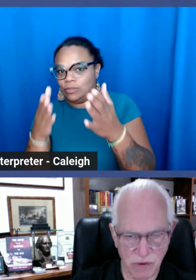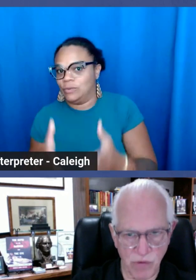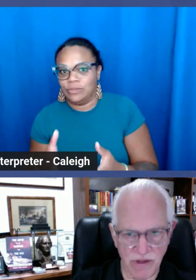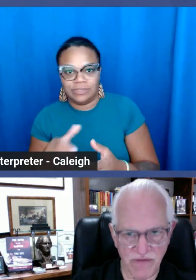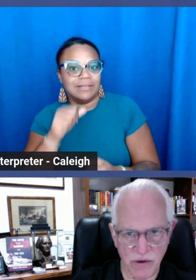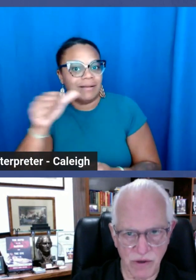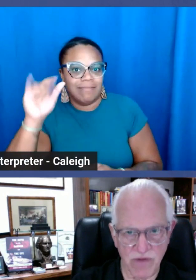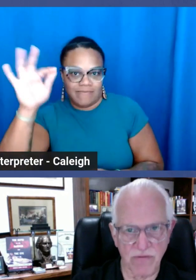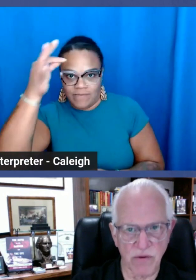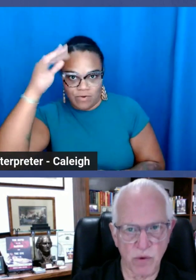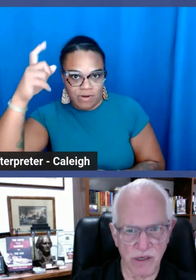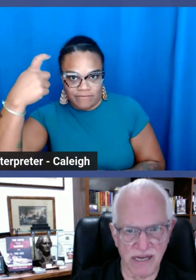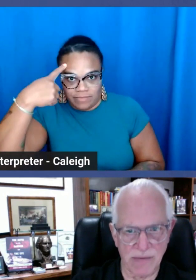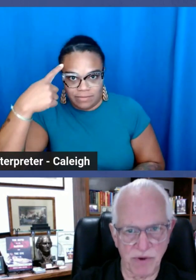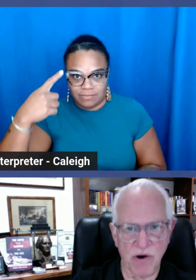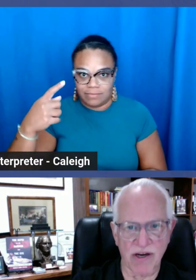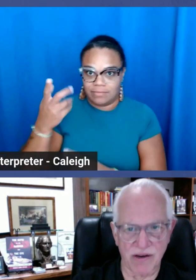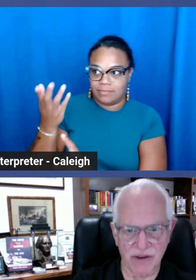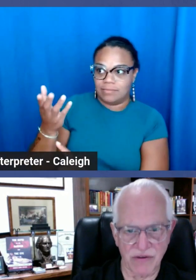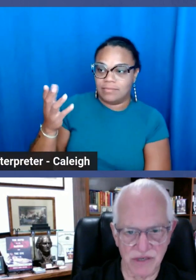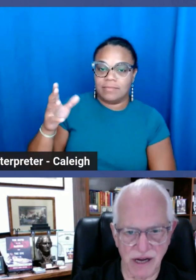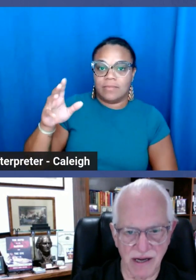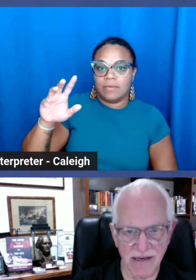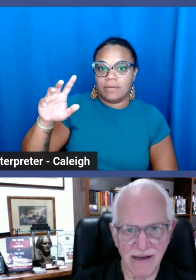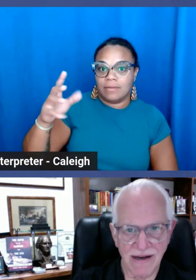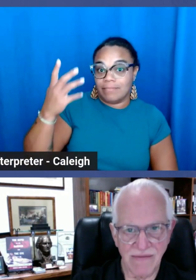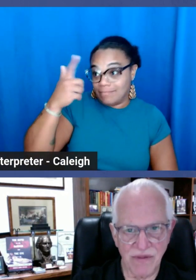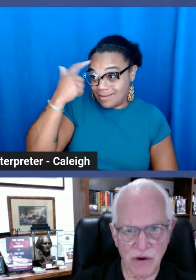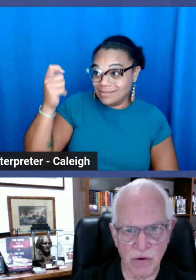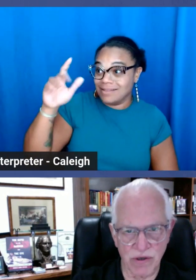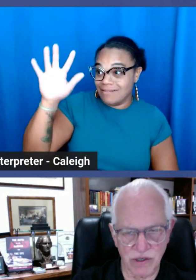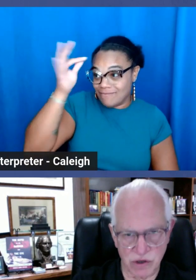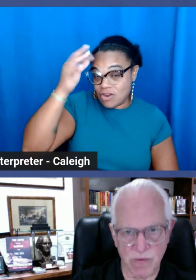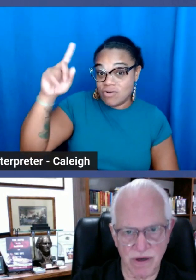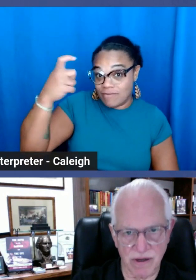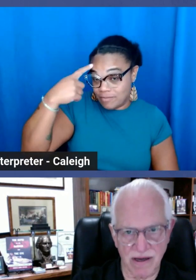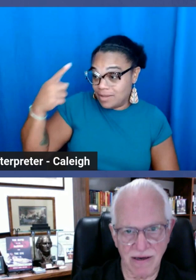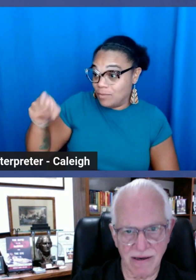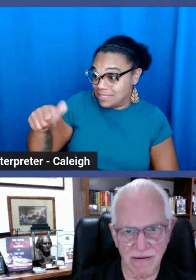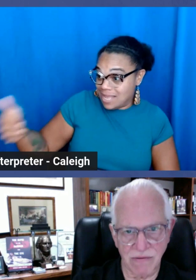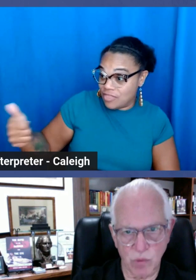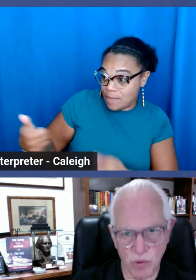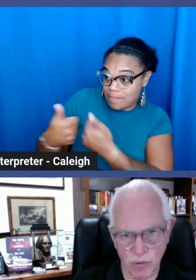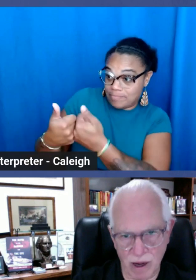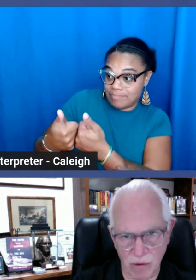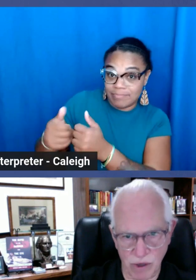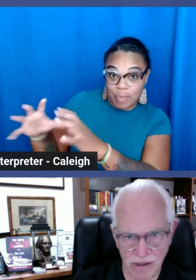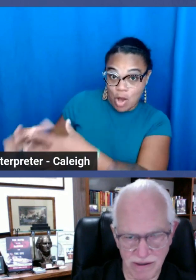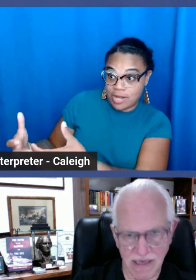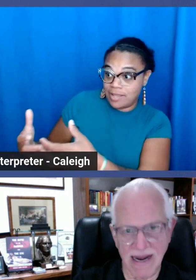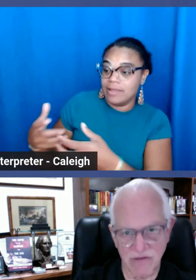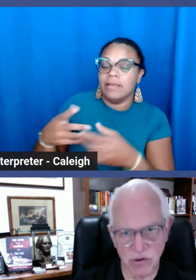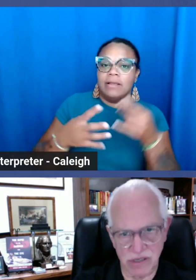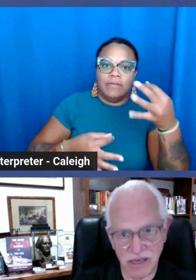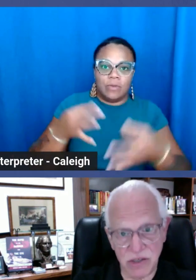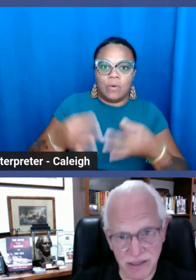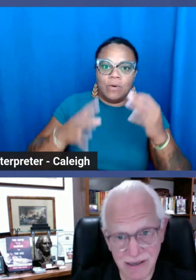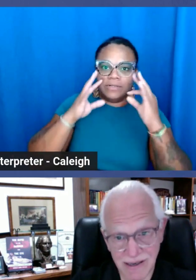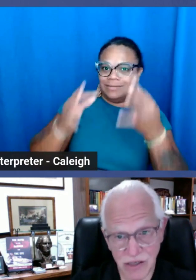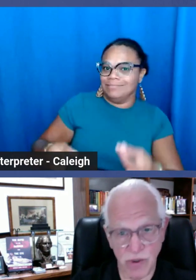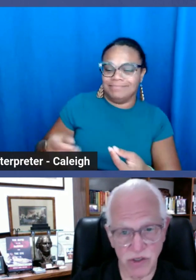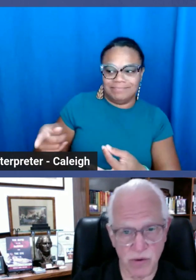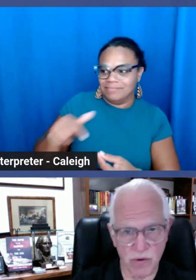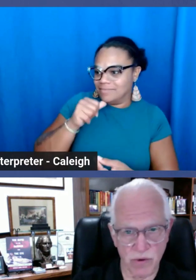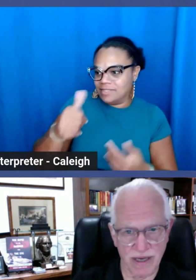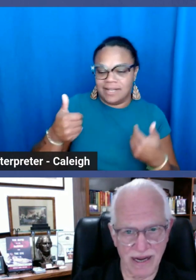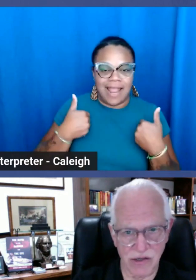because only the federal government was a party on the other side, the court determined that it didn't have jurisdiction